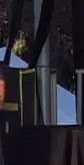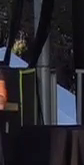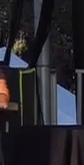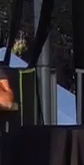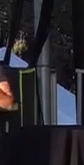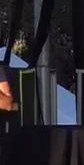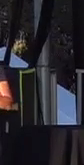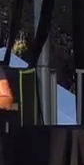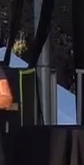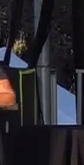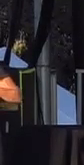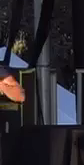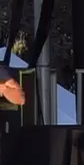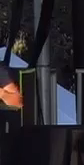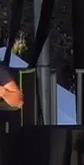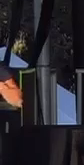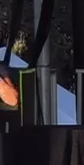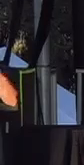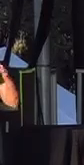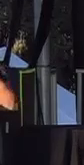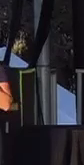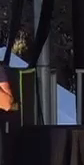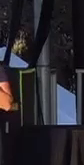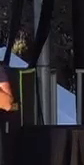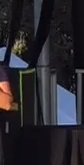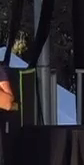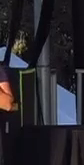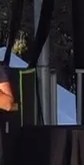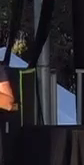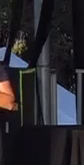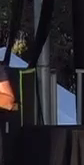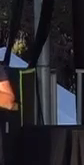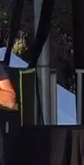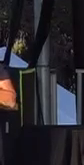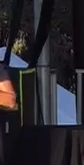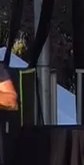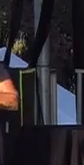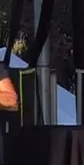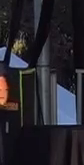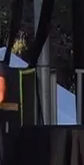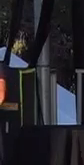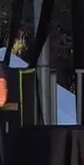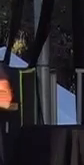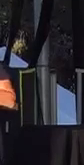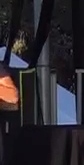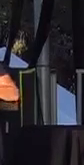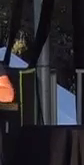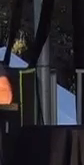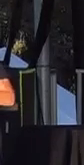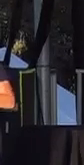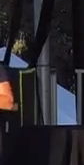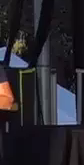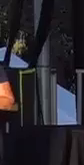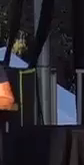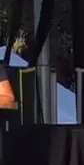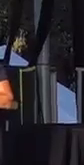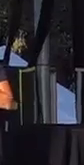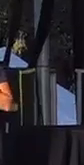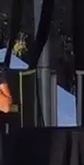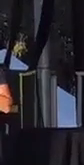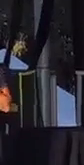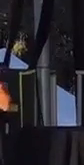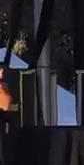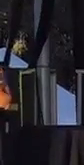diversity, values which are the very fabric of our nation. And always let's remember the men and women who agree to give